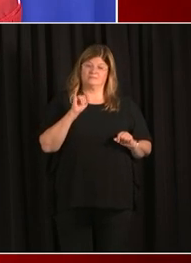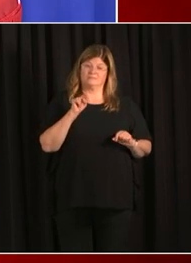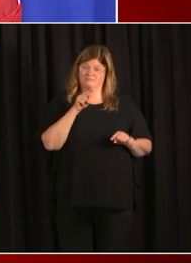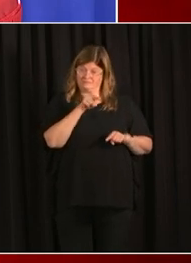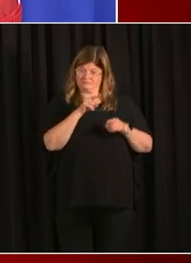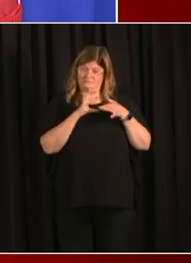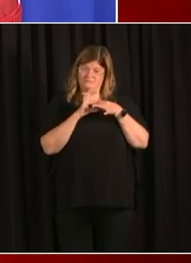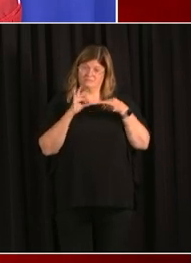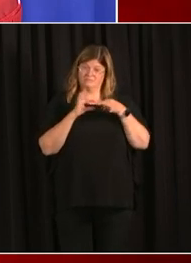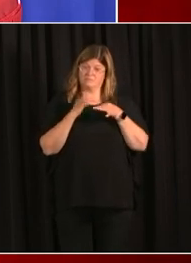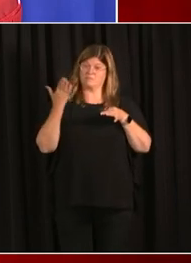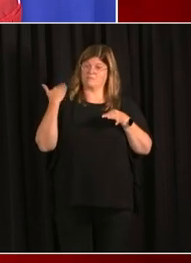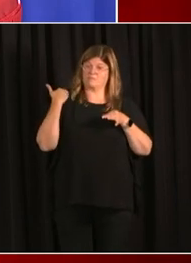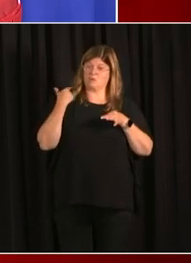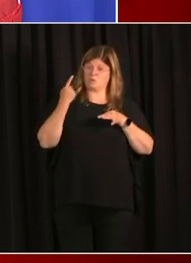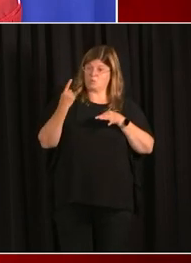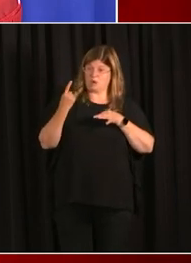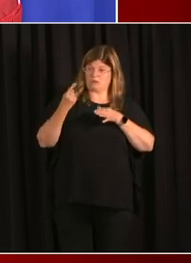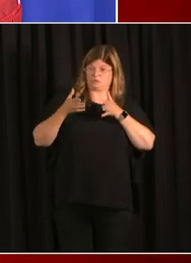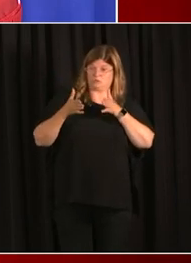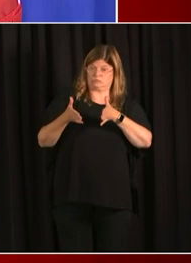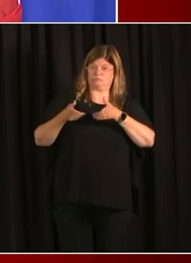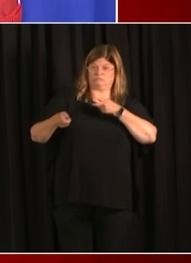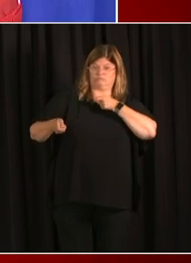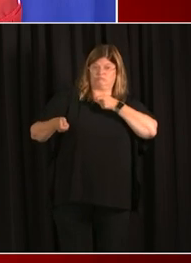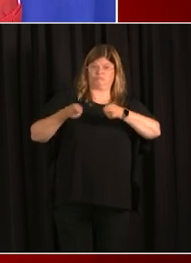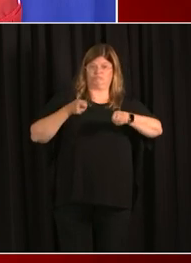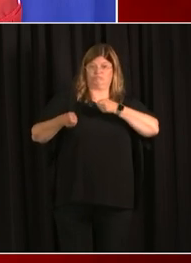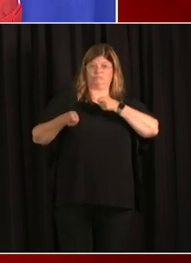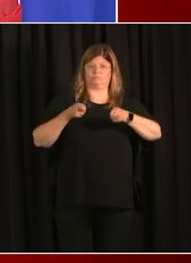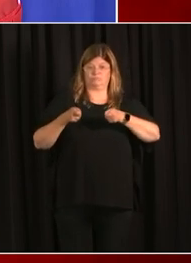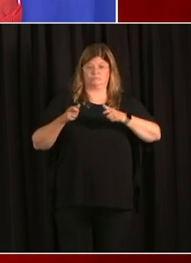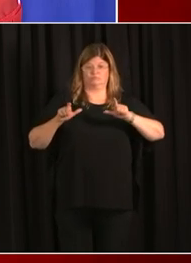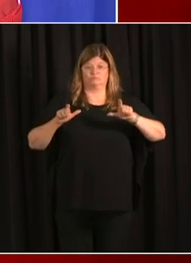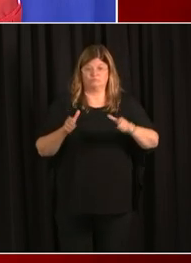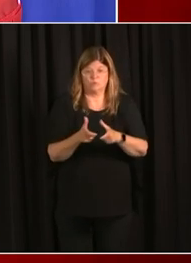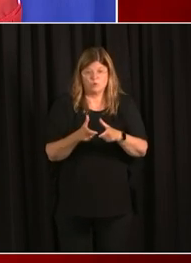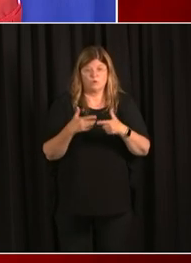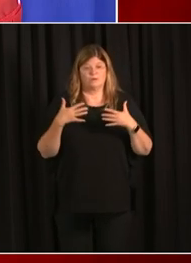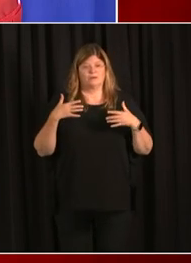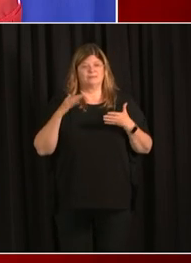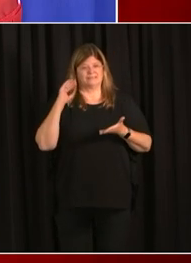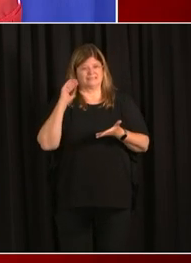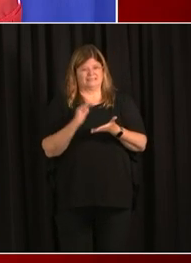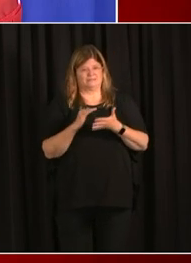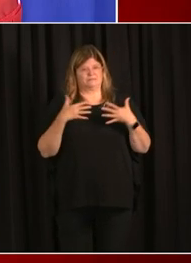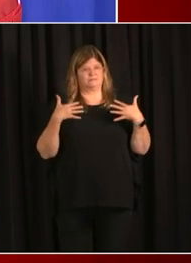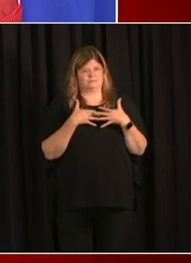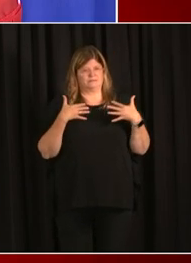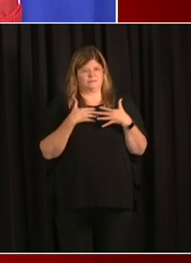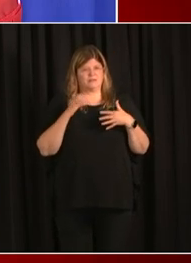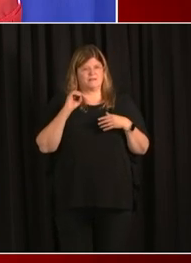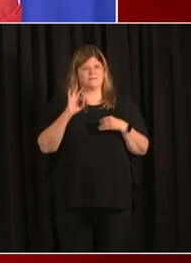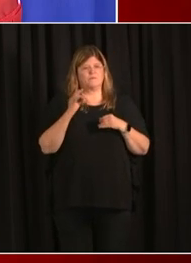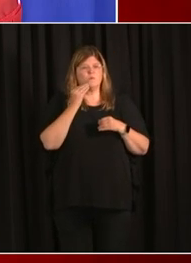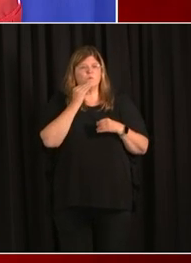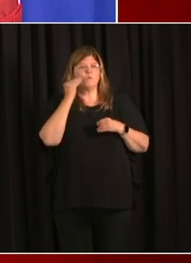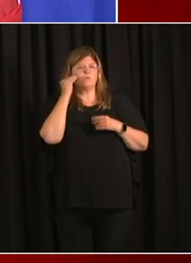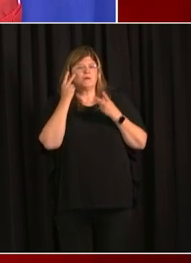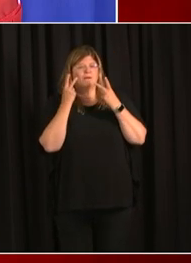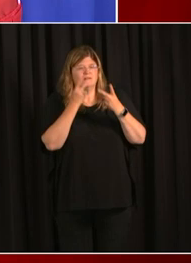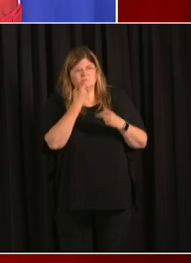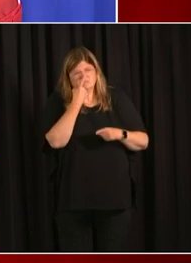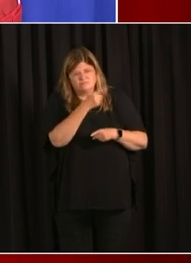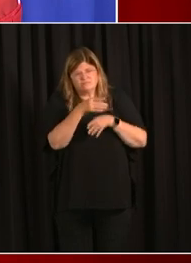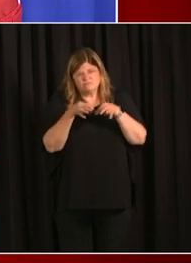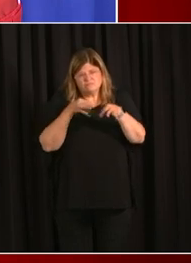one way the administration has tried to assuage fears people have around contact tracing is through home visits. Could you talk more about the home visits and how many have